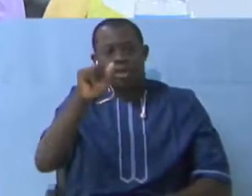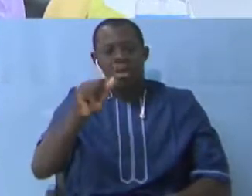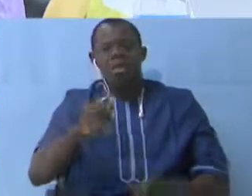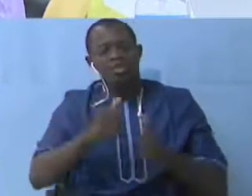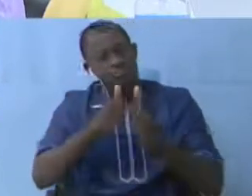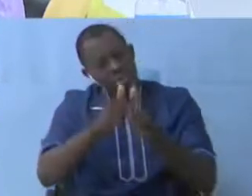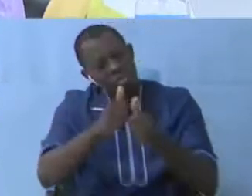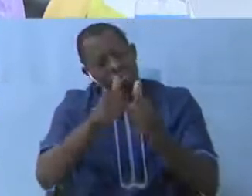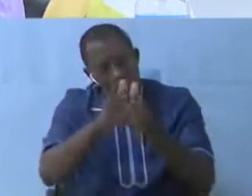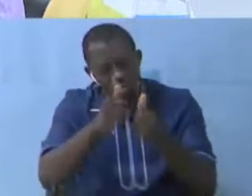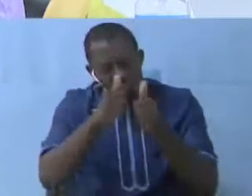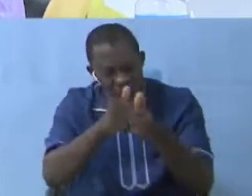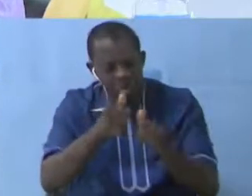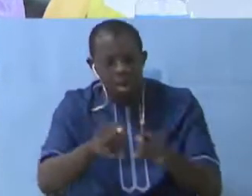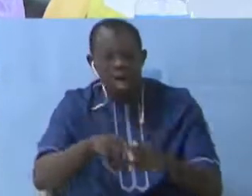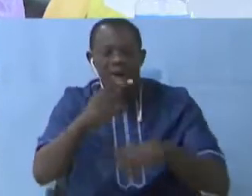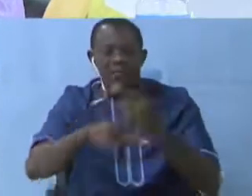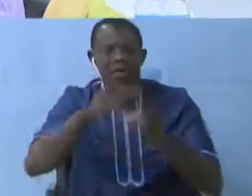did.